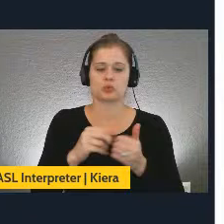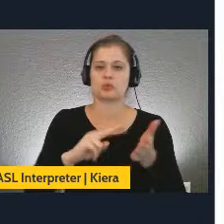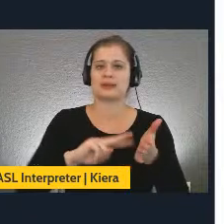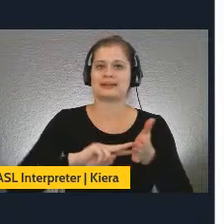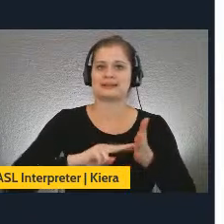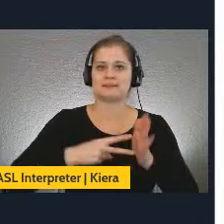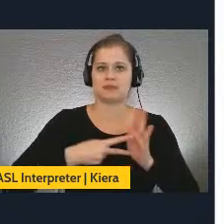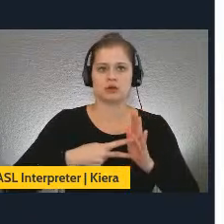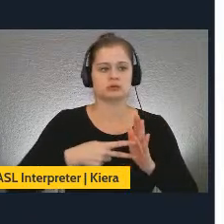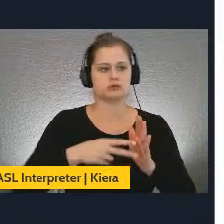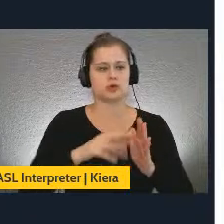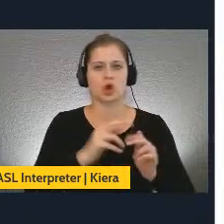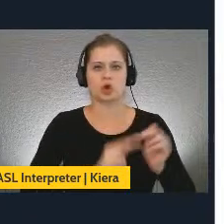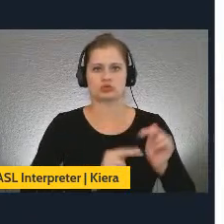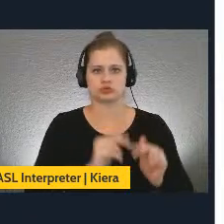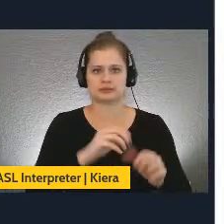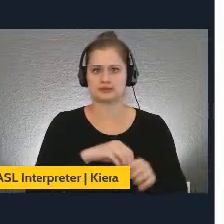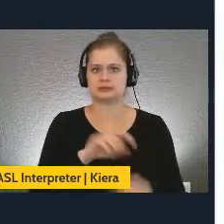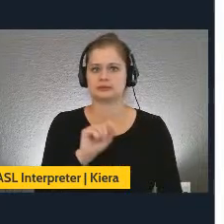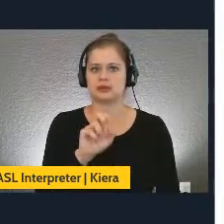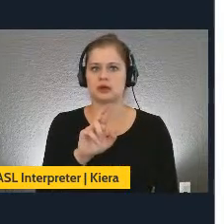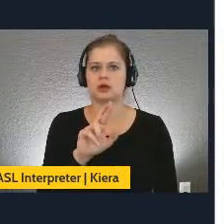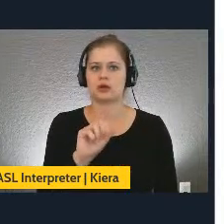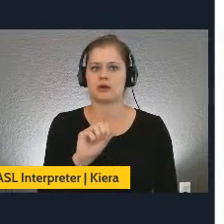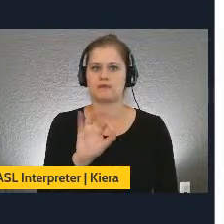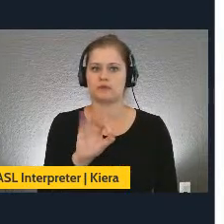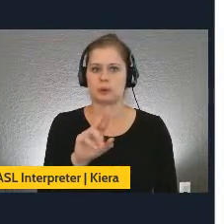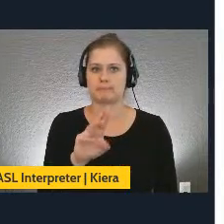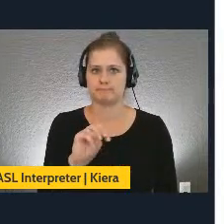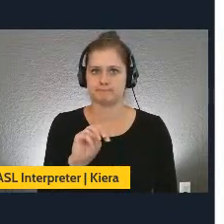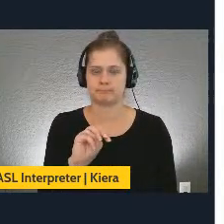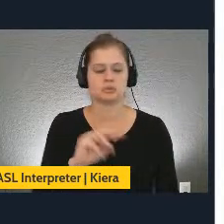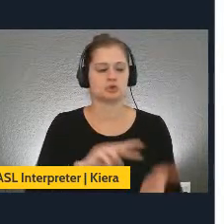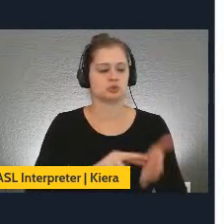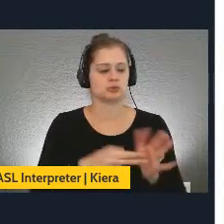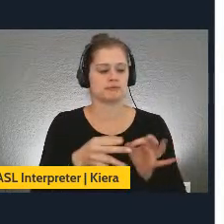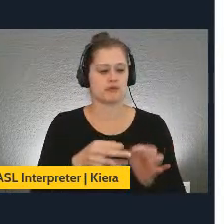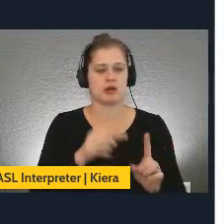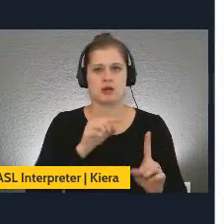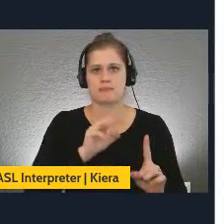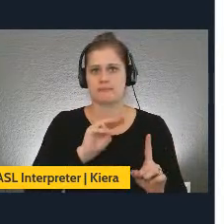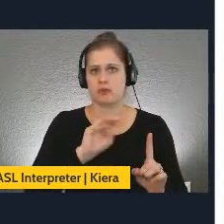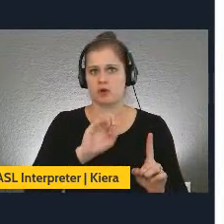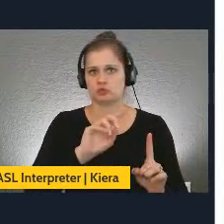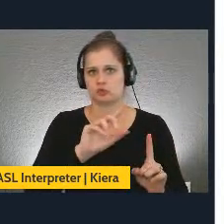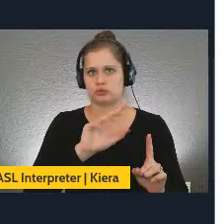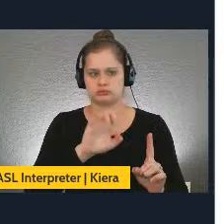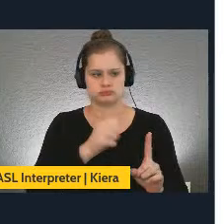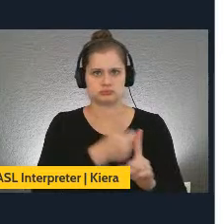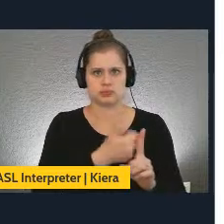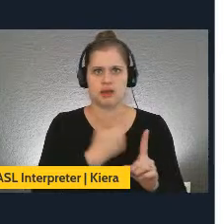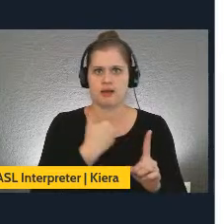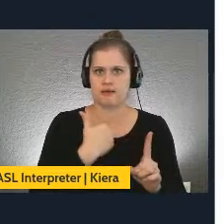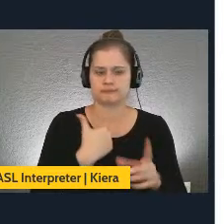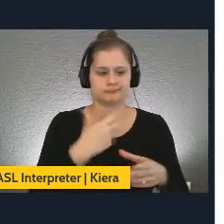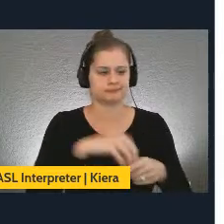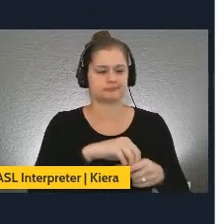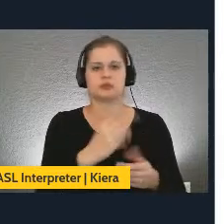in Terraform. So you define a module, again, that encapsulates some functionality. In this case, it's